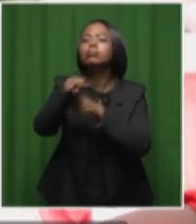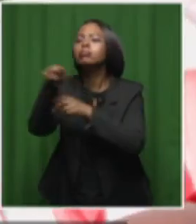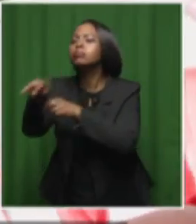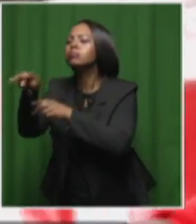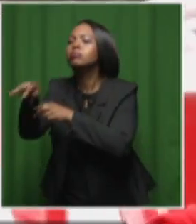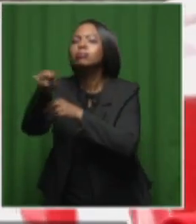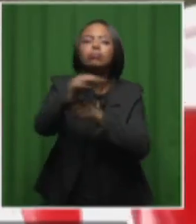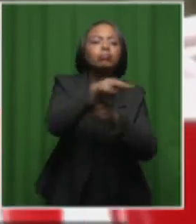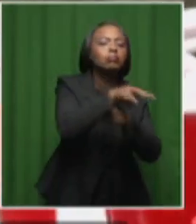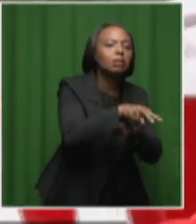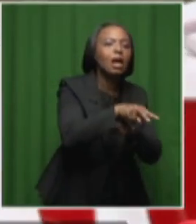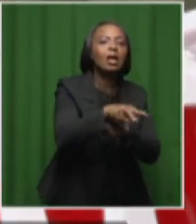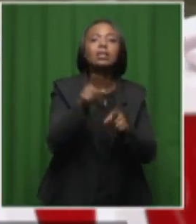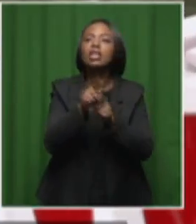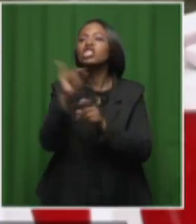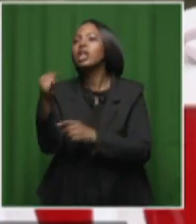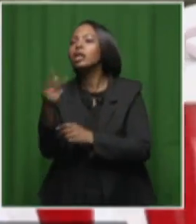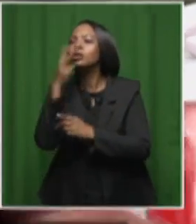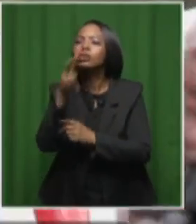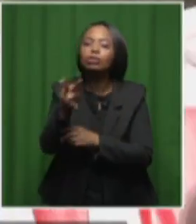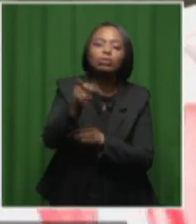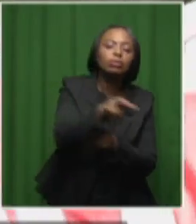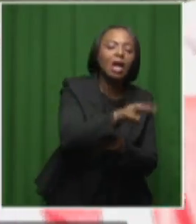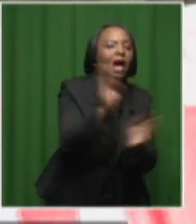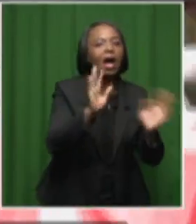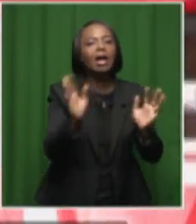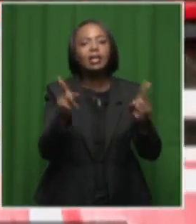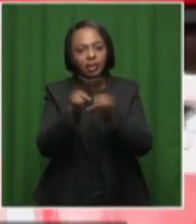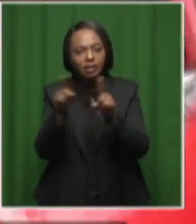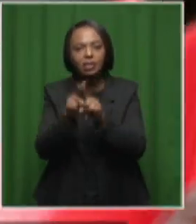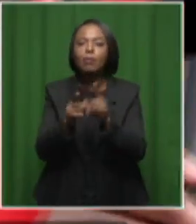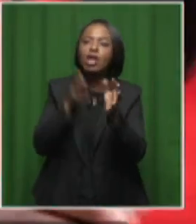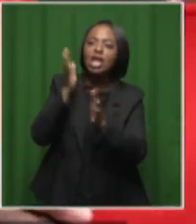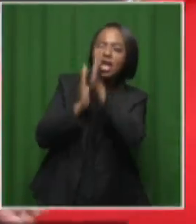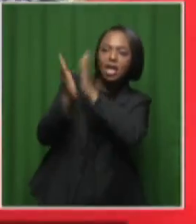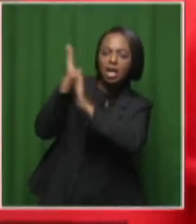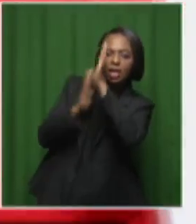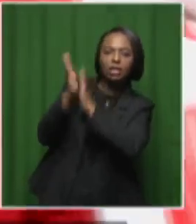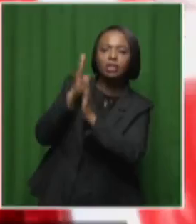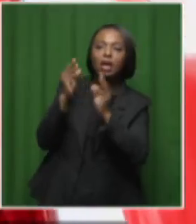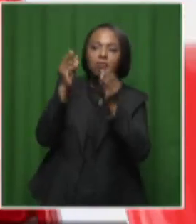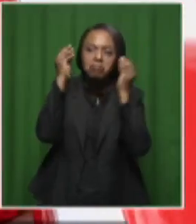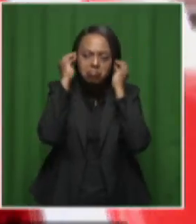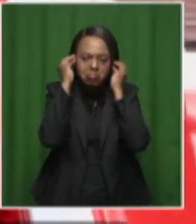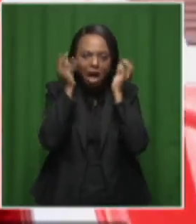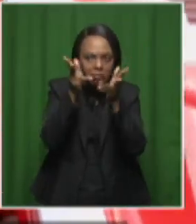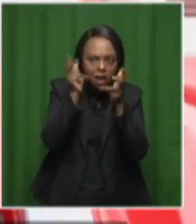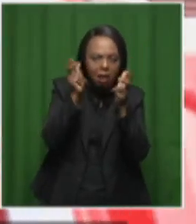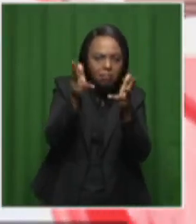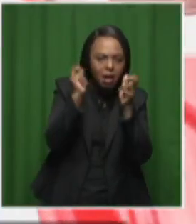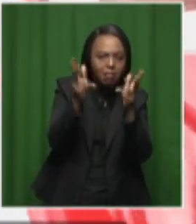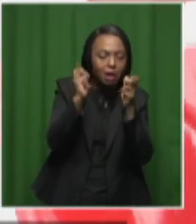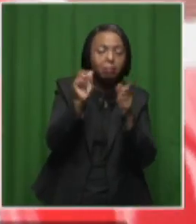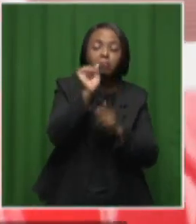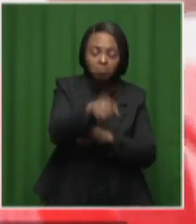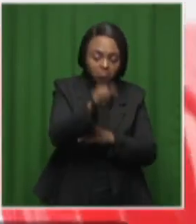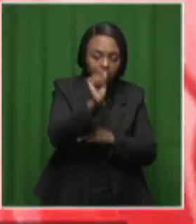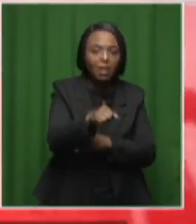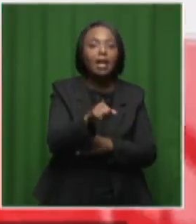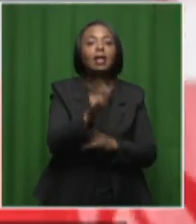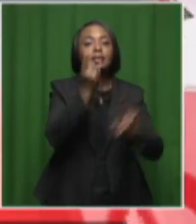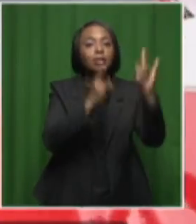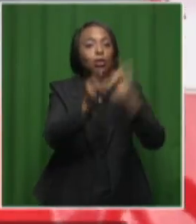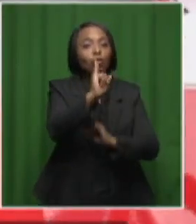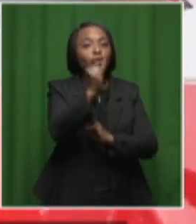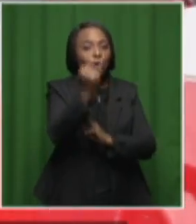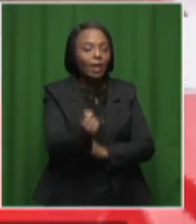told the history behind the sites. I tell you what, as a resident of the city of Joburg, it really is a